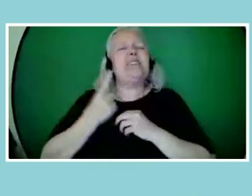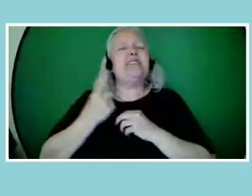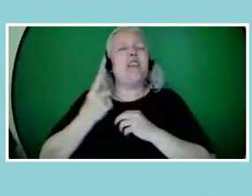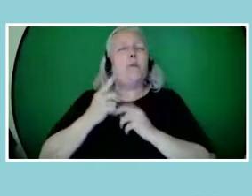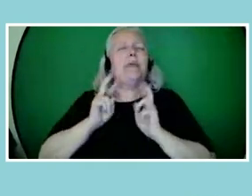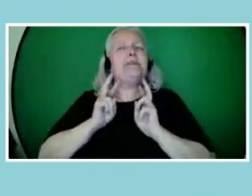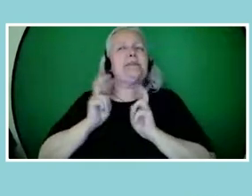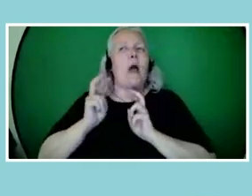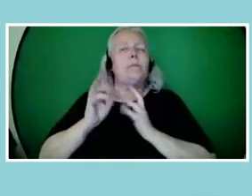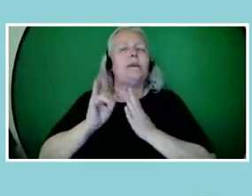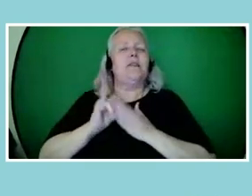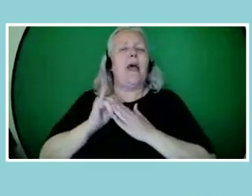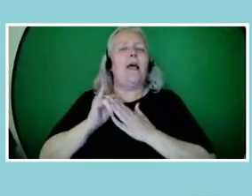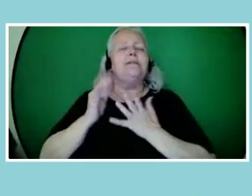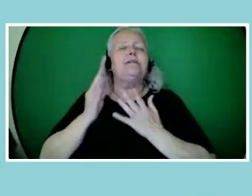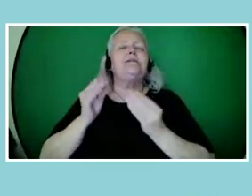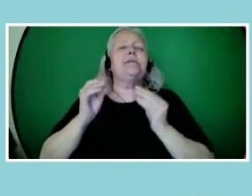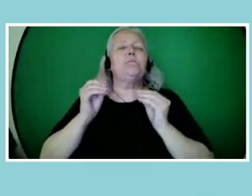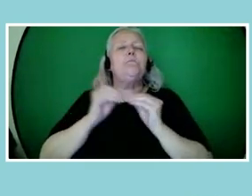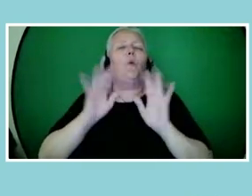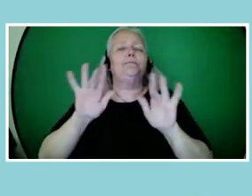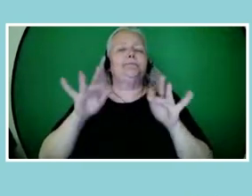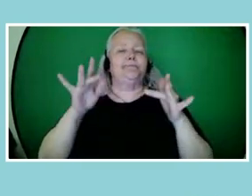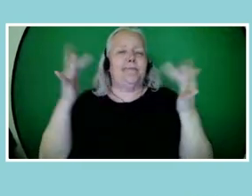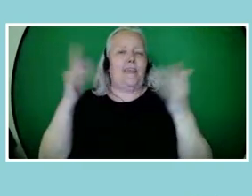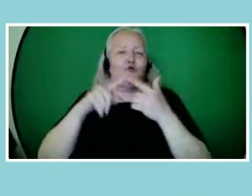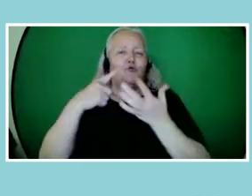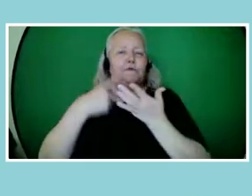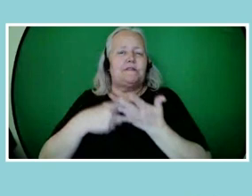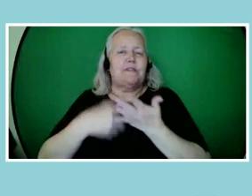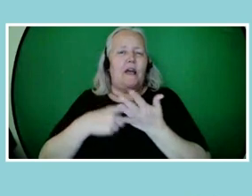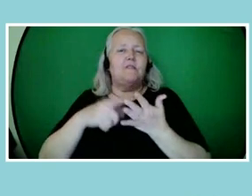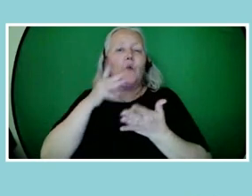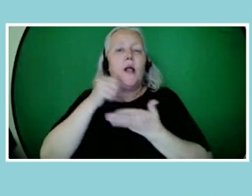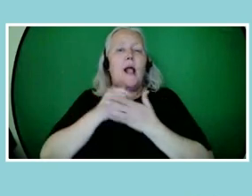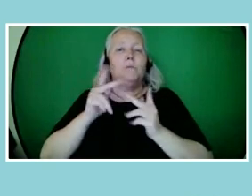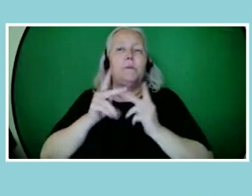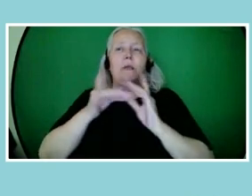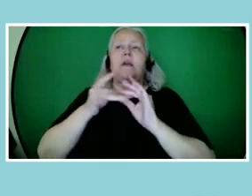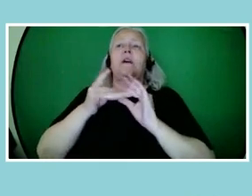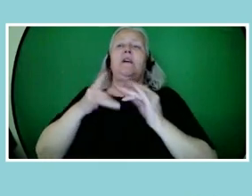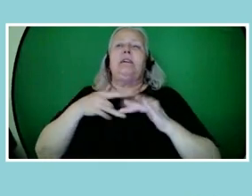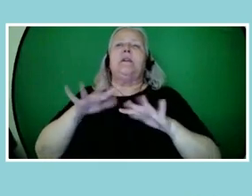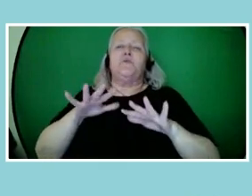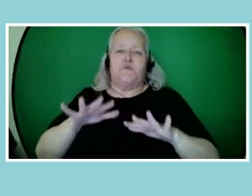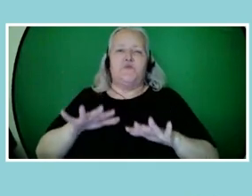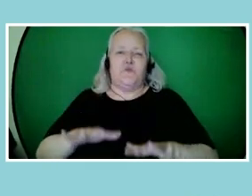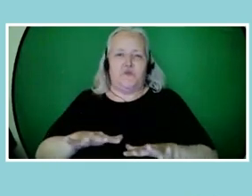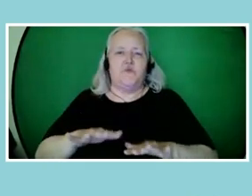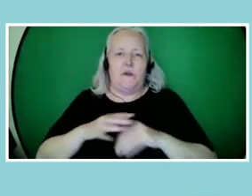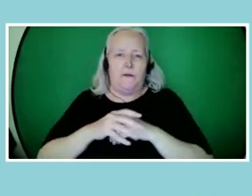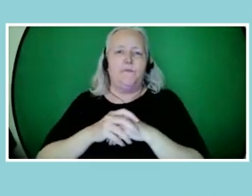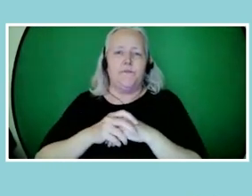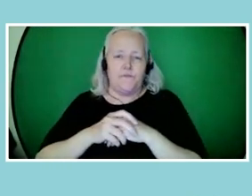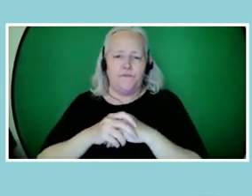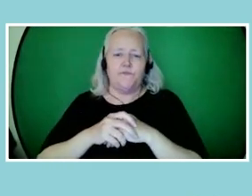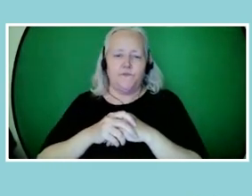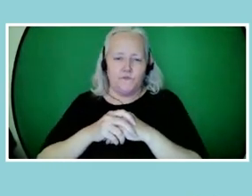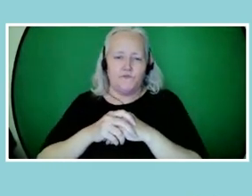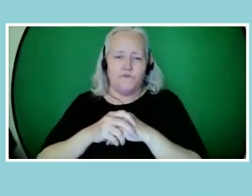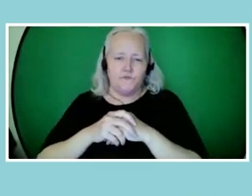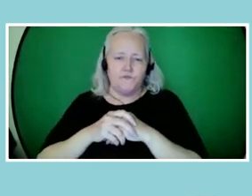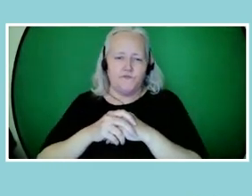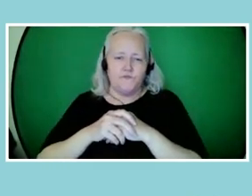to talk about that can help calm people down? What would you tell me is a phrase